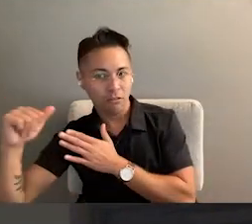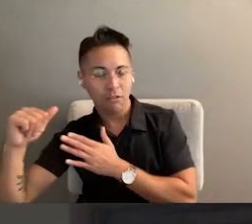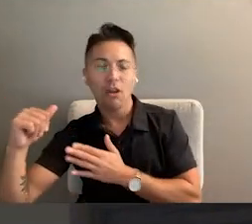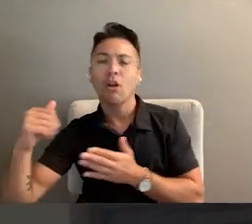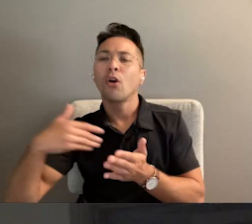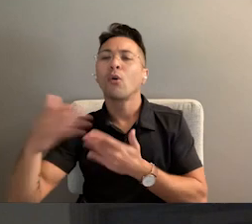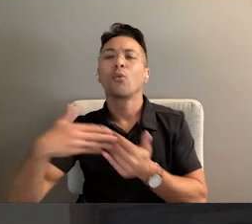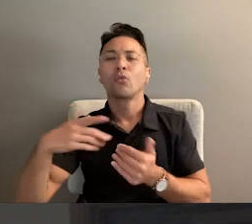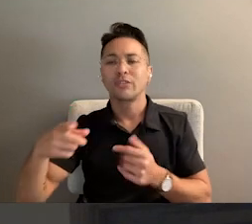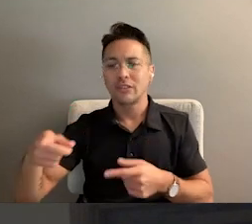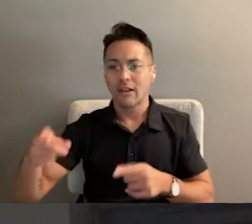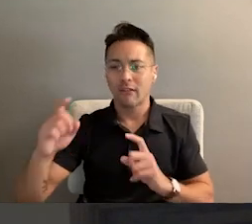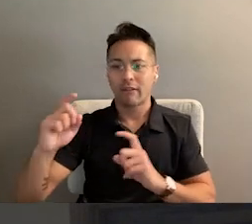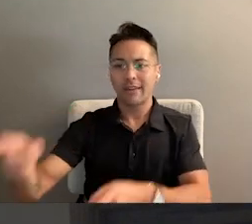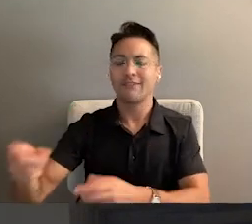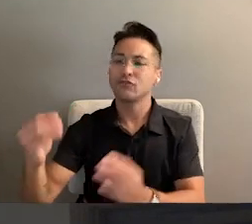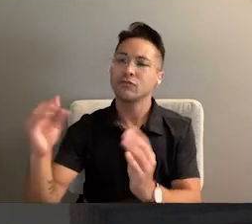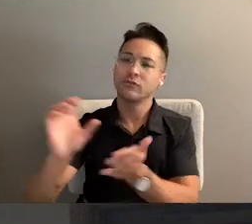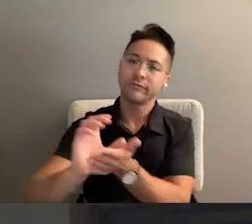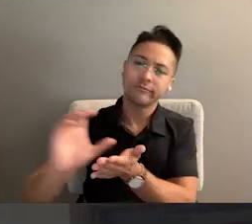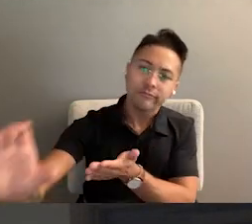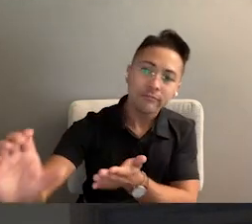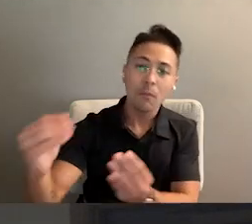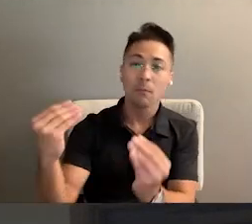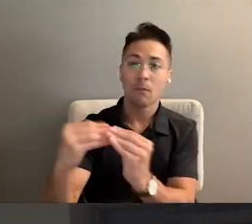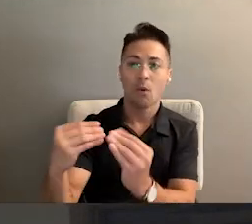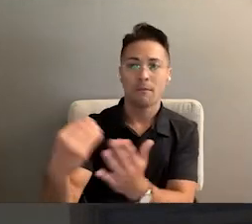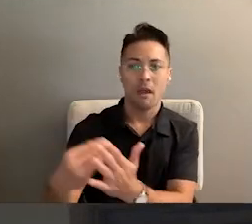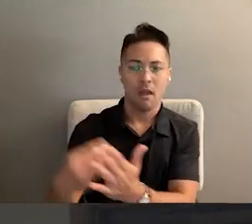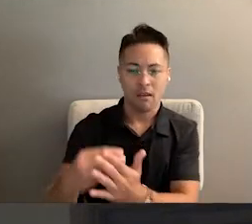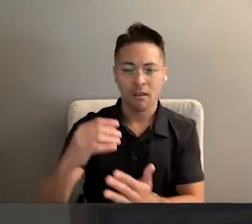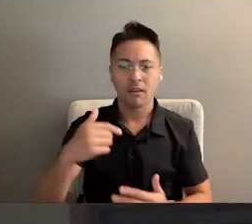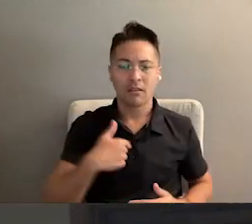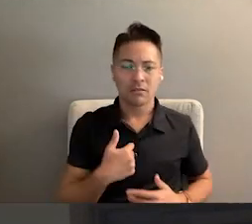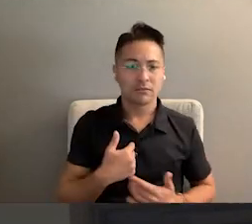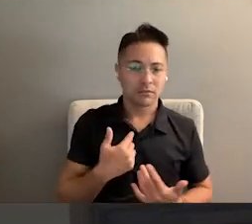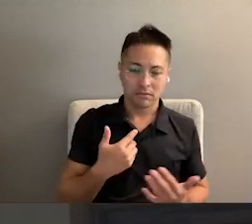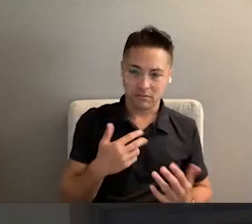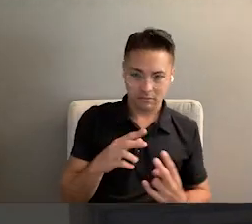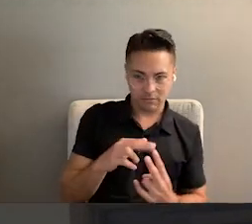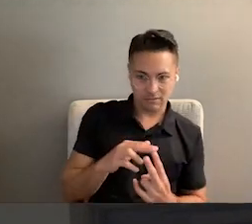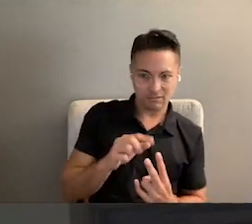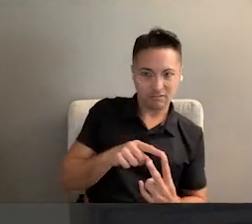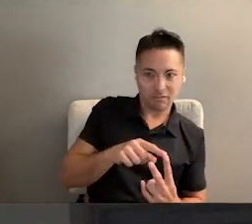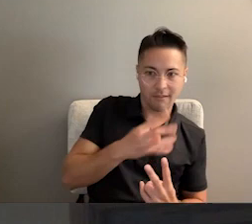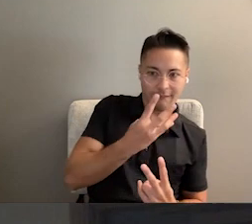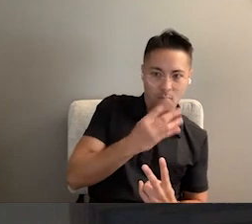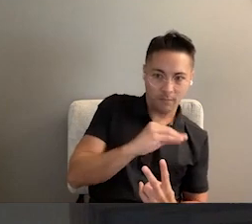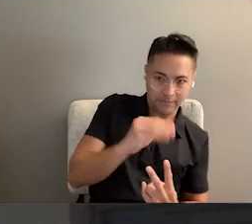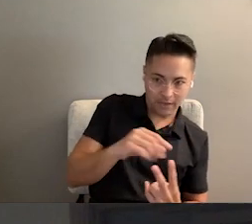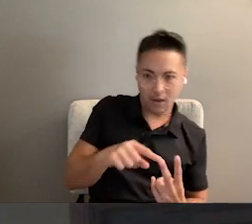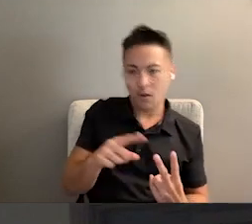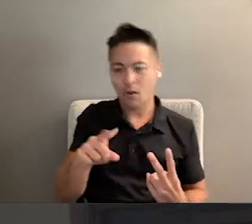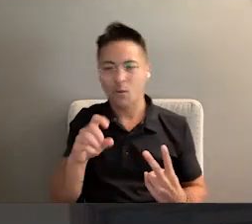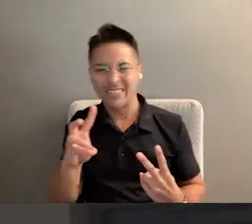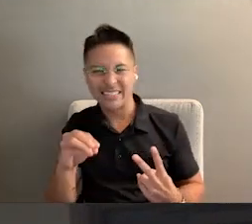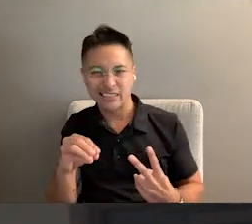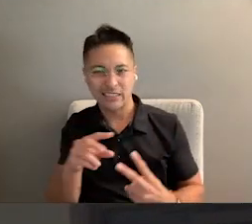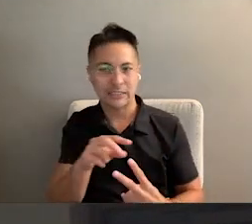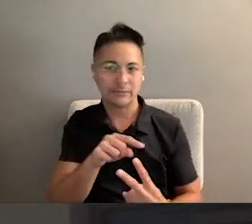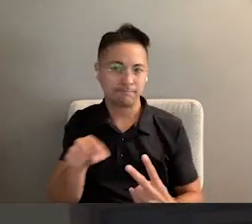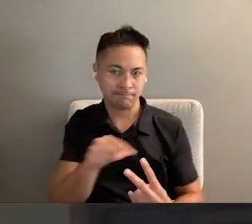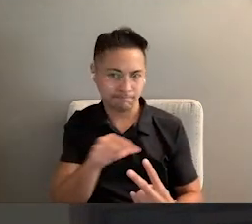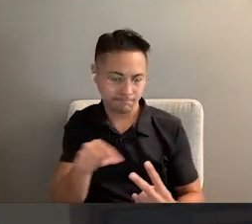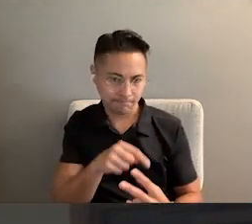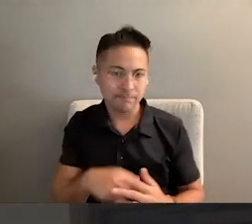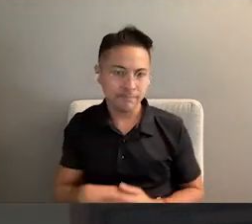$160. So again, it's whichever gives the consumer more money is which we take, whether it's the 4%